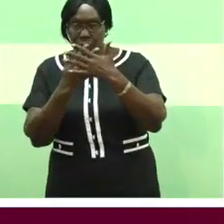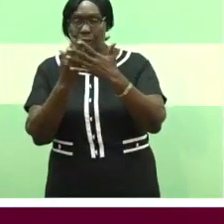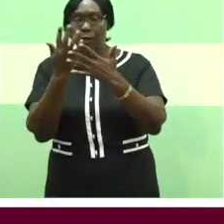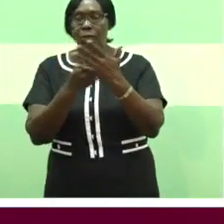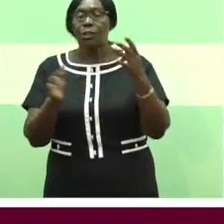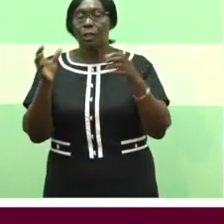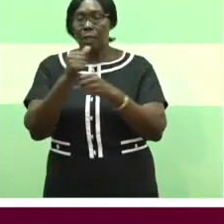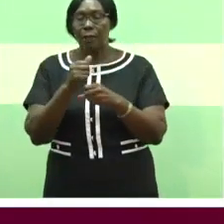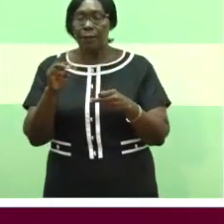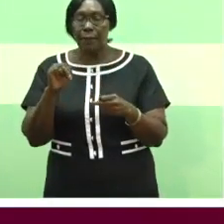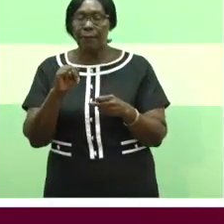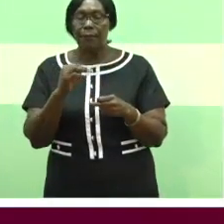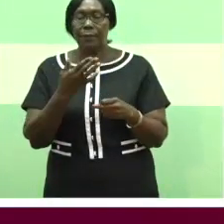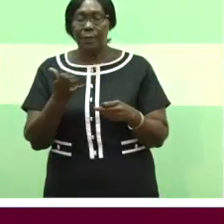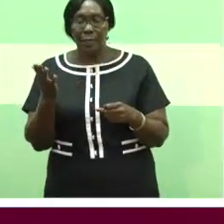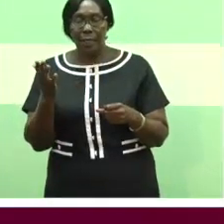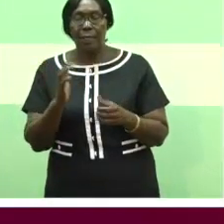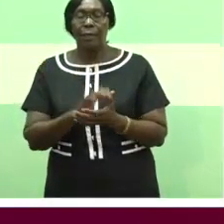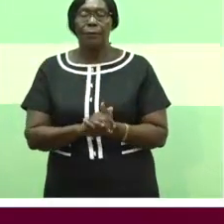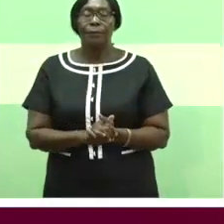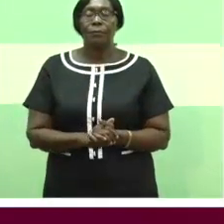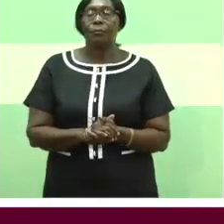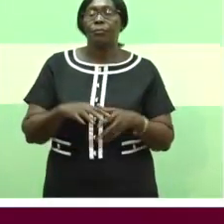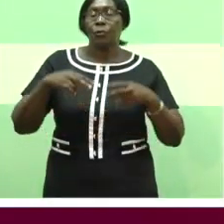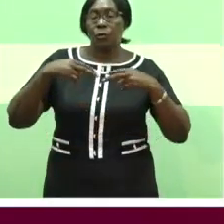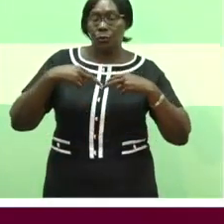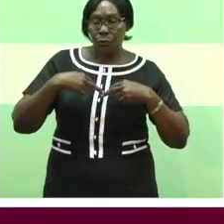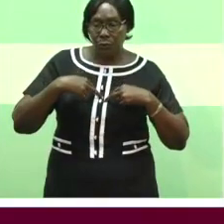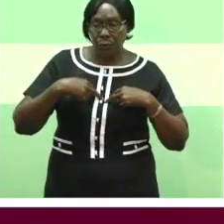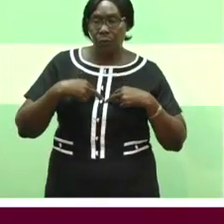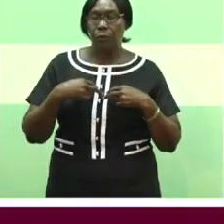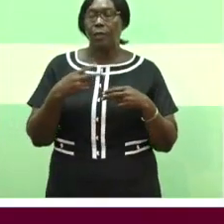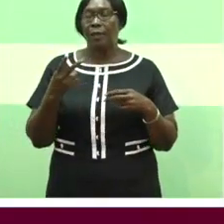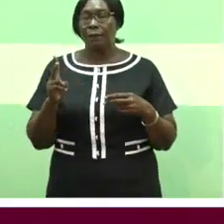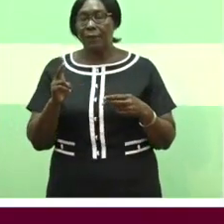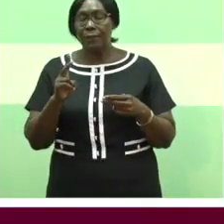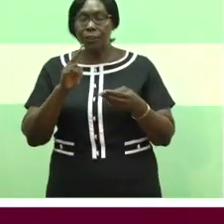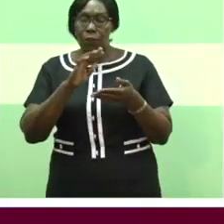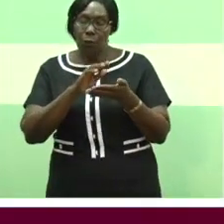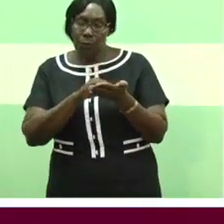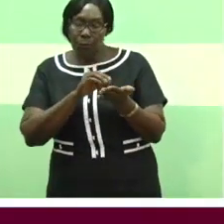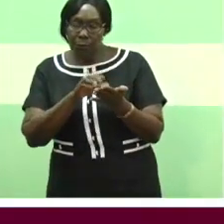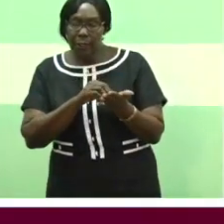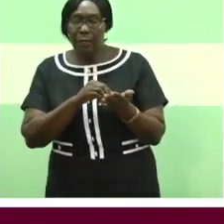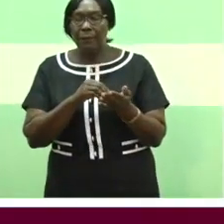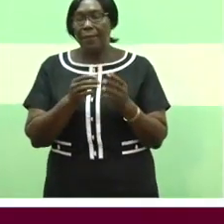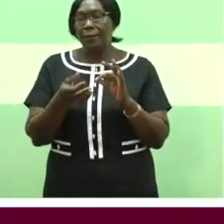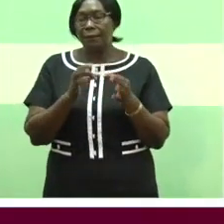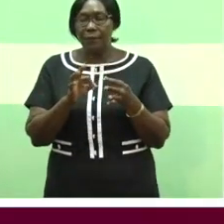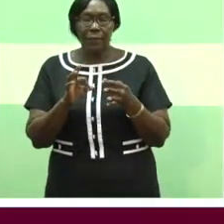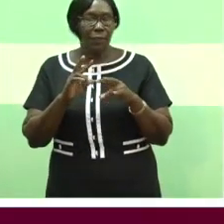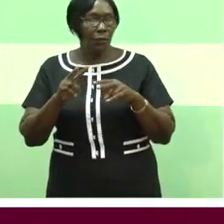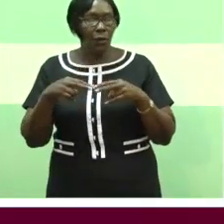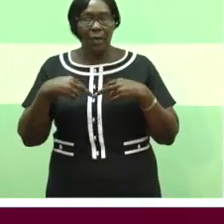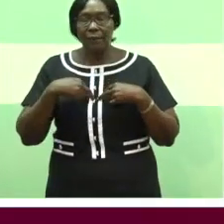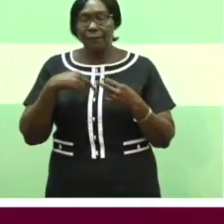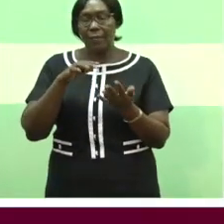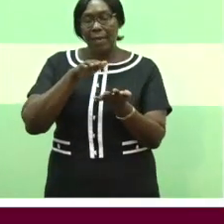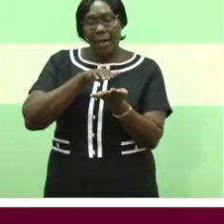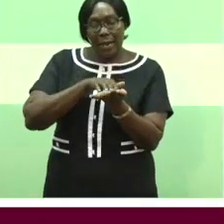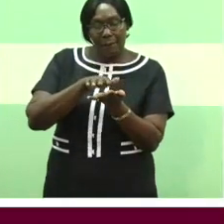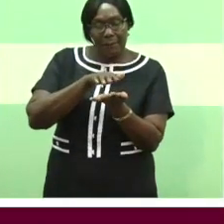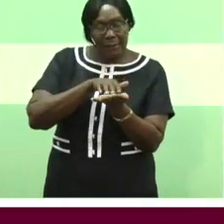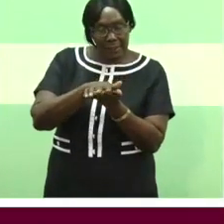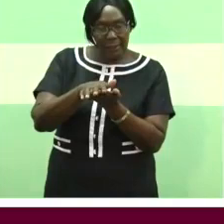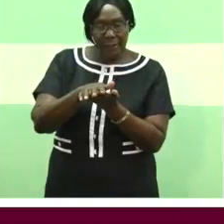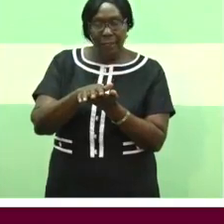got it there. Right, I would have gotten it there. So you have those, you print them off, you laminate them, or if you do not have a laminator, you